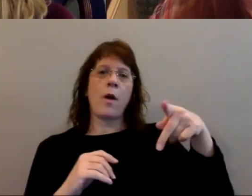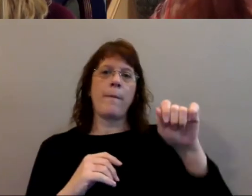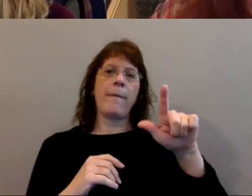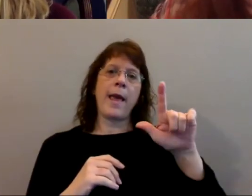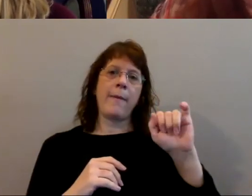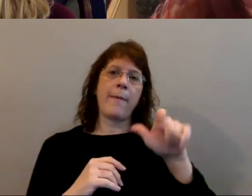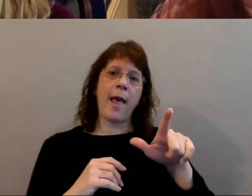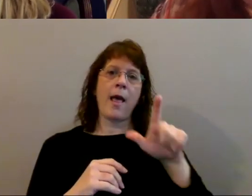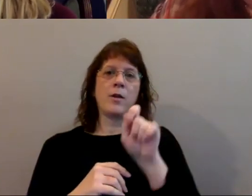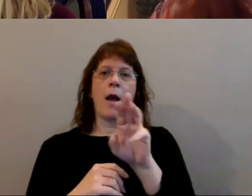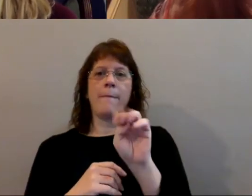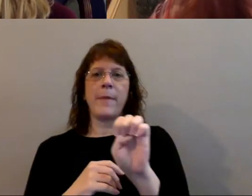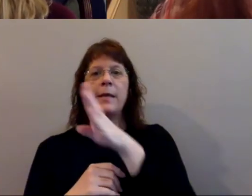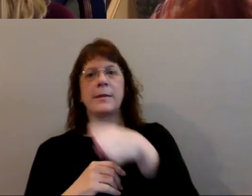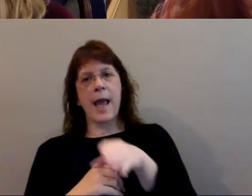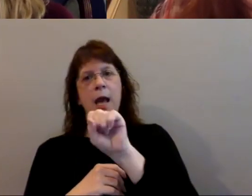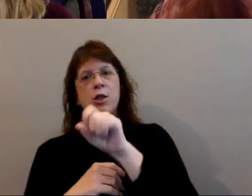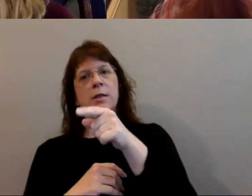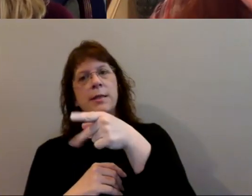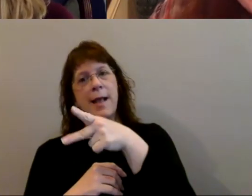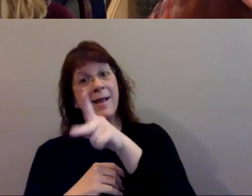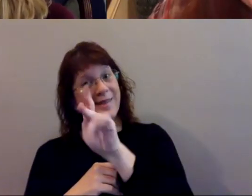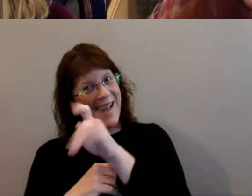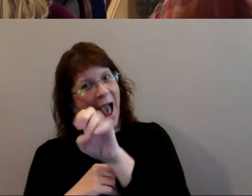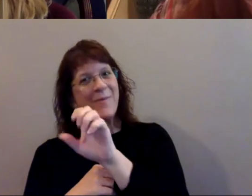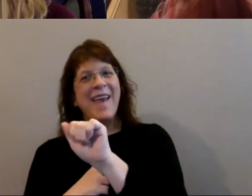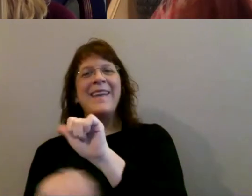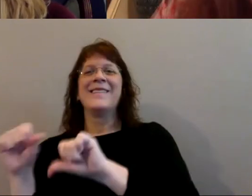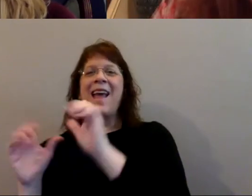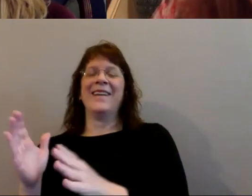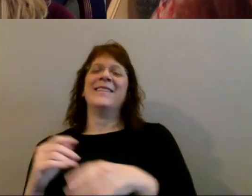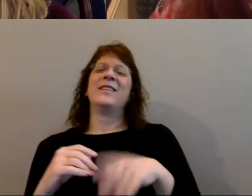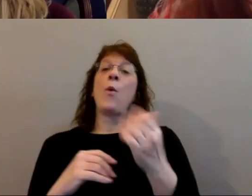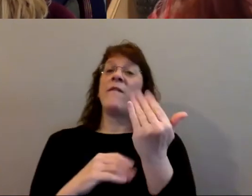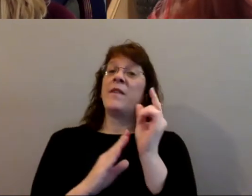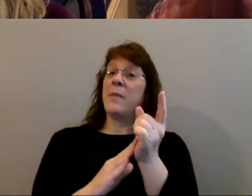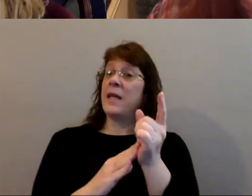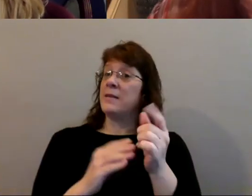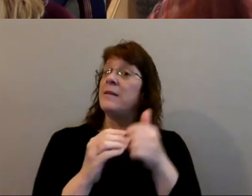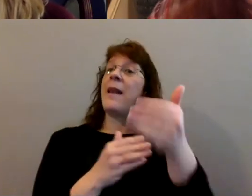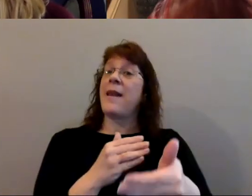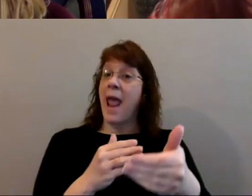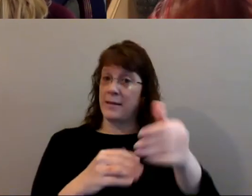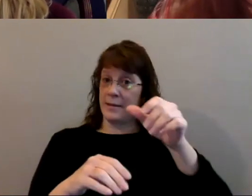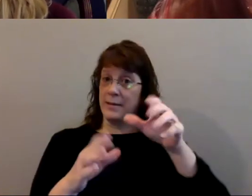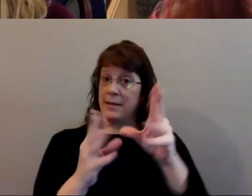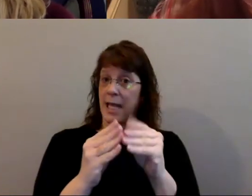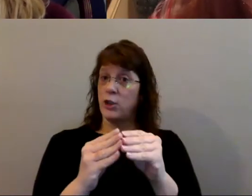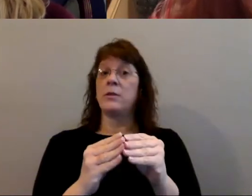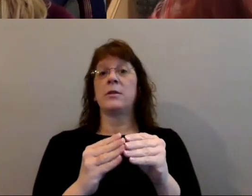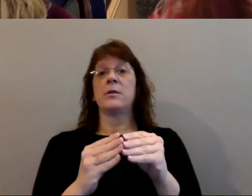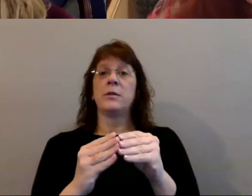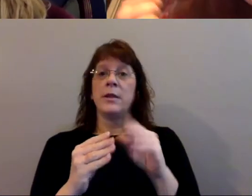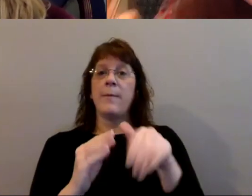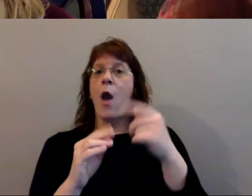paypal.me/Skype-a-Scientist. We are 15 minutes away from our next session, which is going to be all about climate change. So join us back here. You can find the